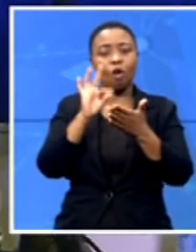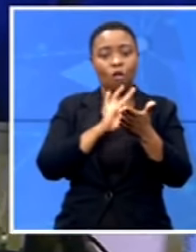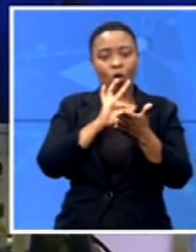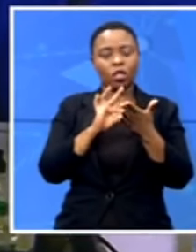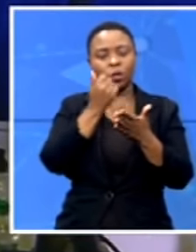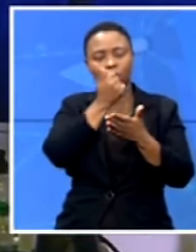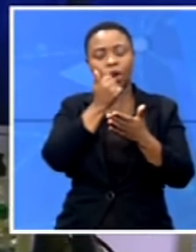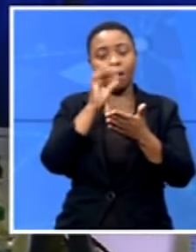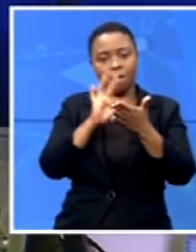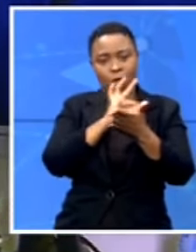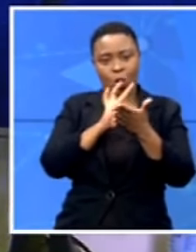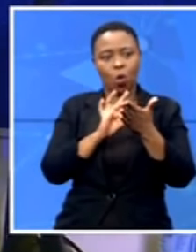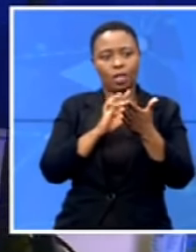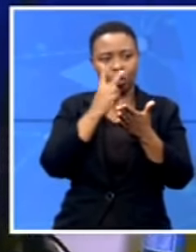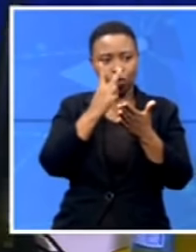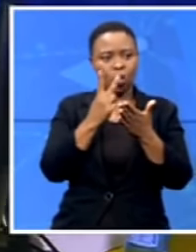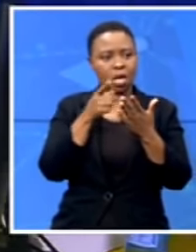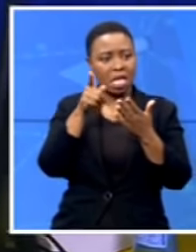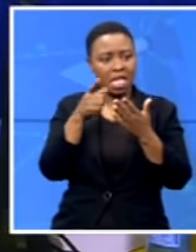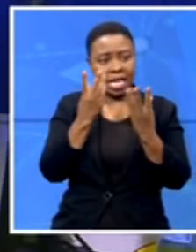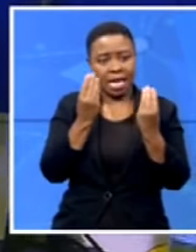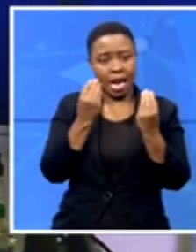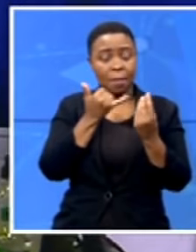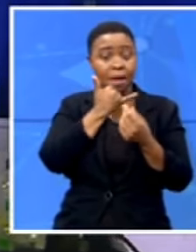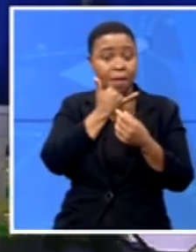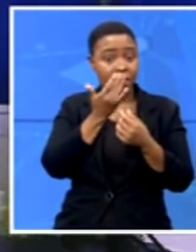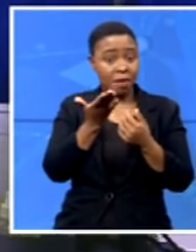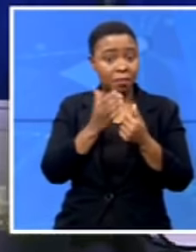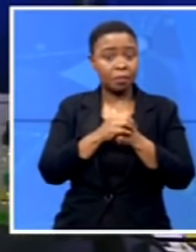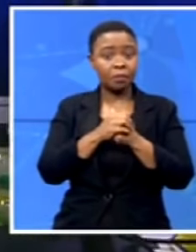number? Correction, it's not 200,000. Okay.